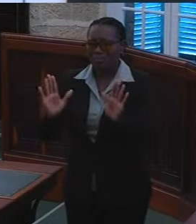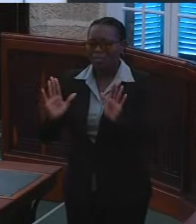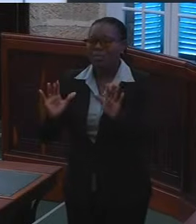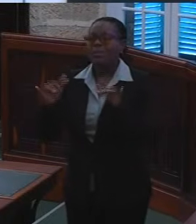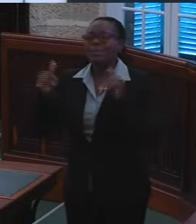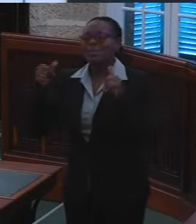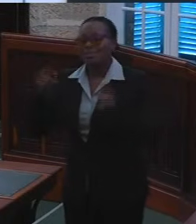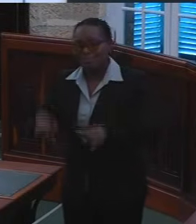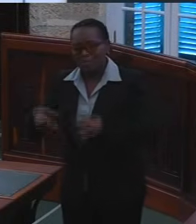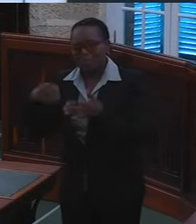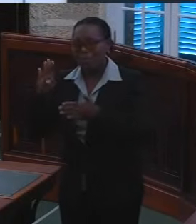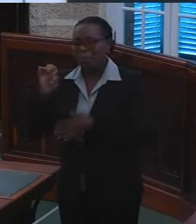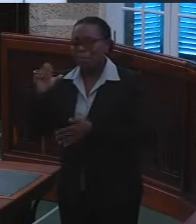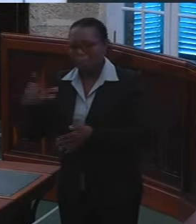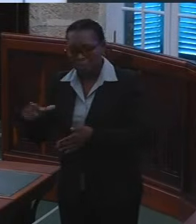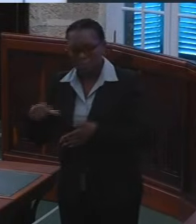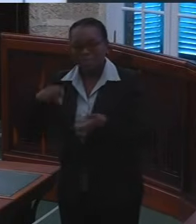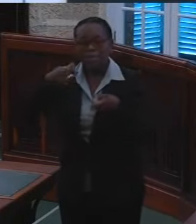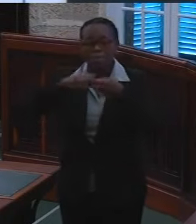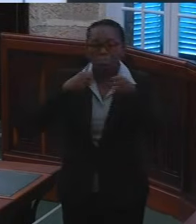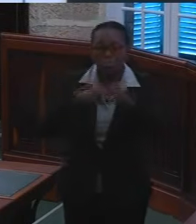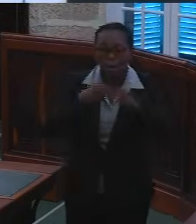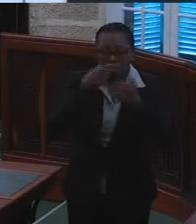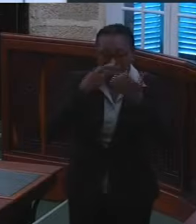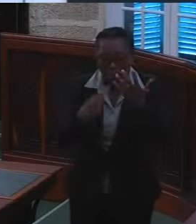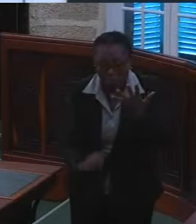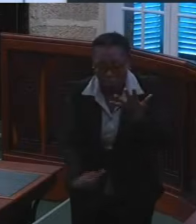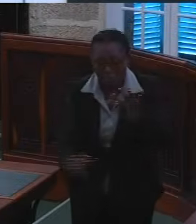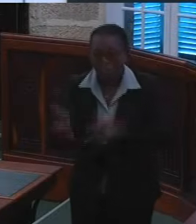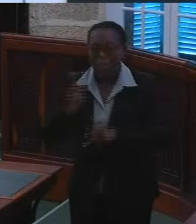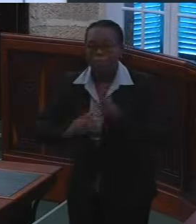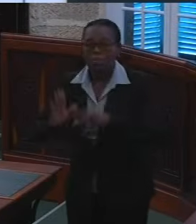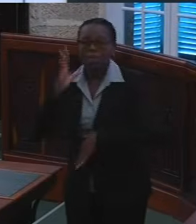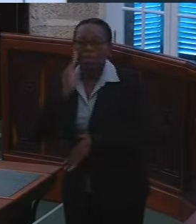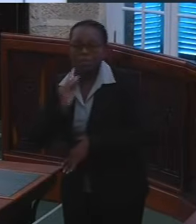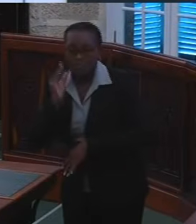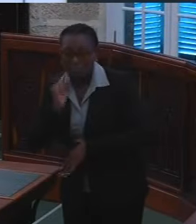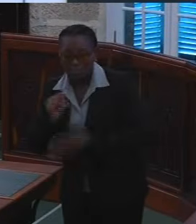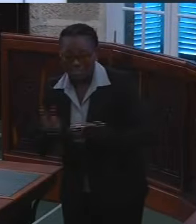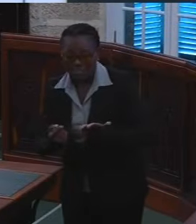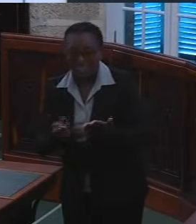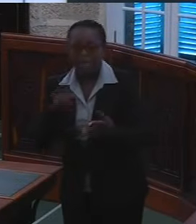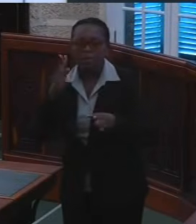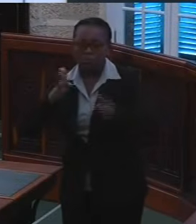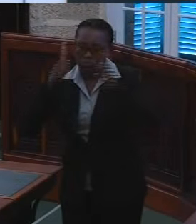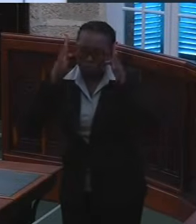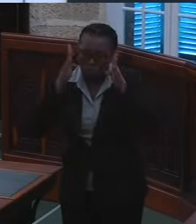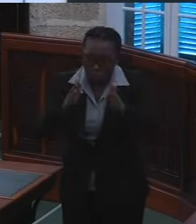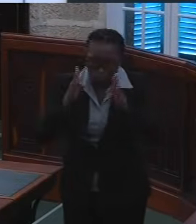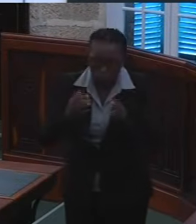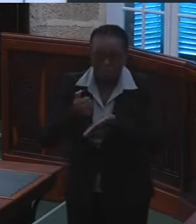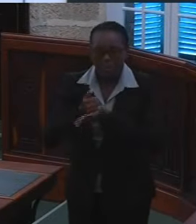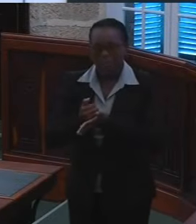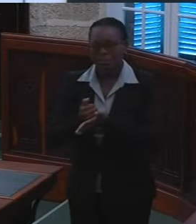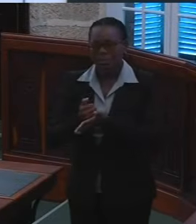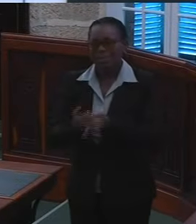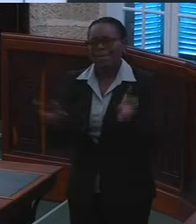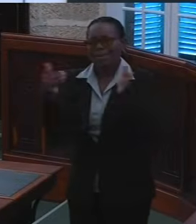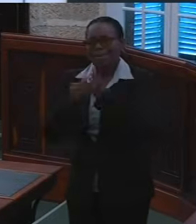meant to address real problems that Barbadian people are facing, Mr. Speaker, sir. And how did we get here, I ask